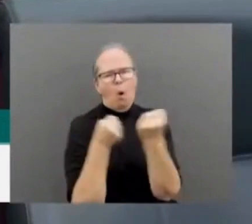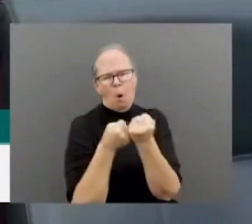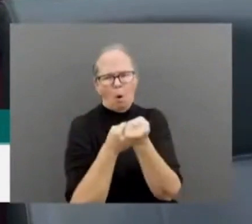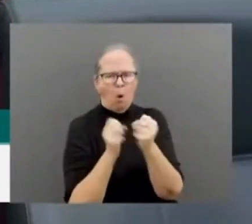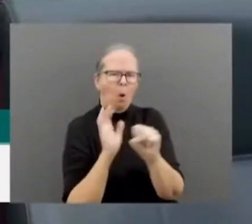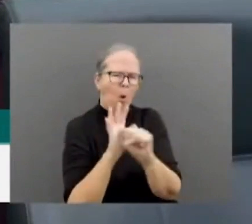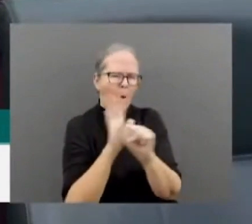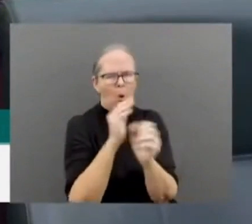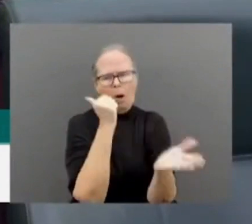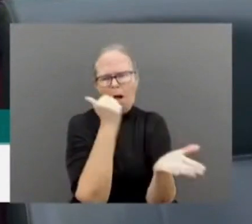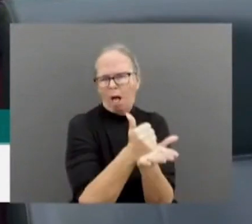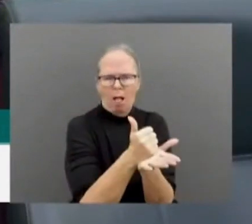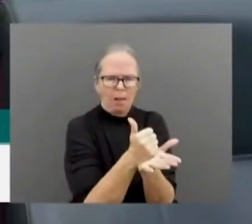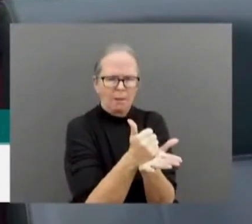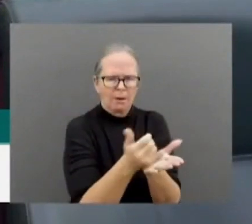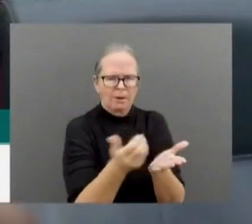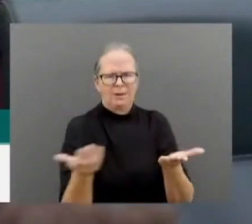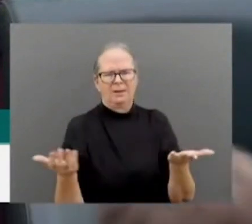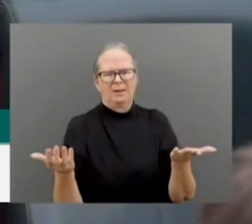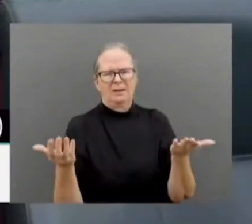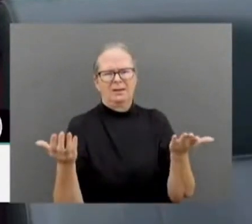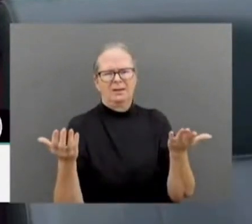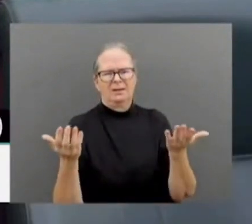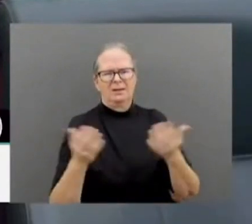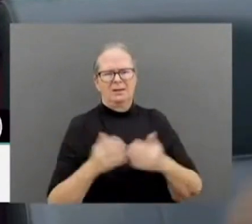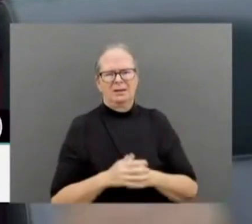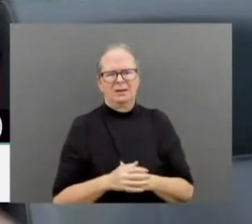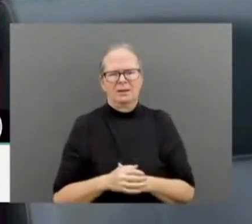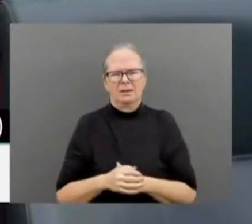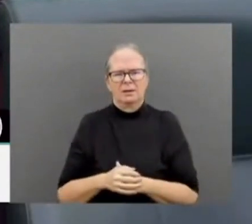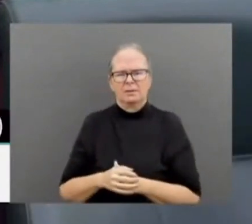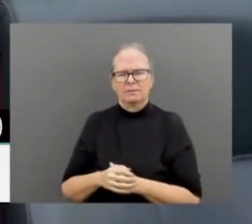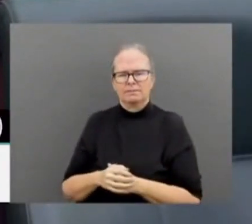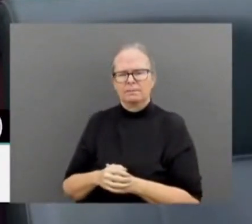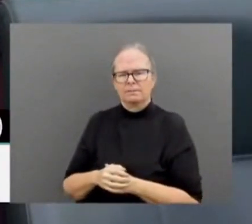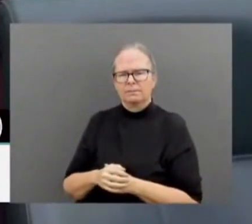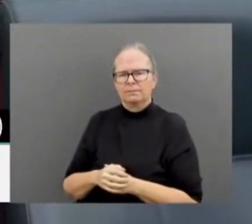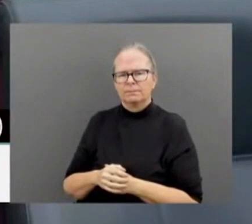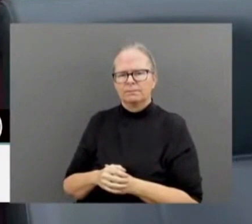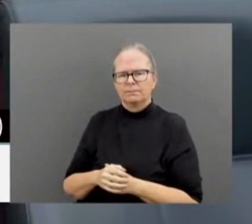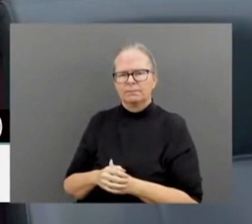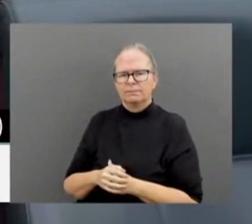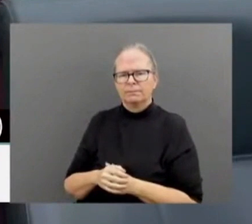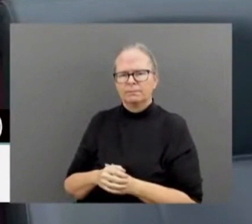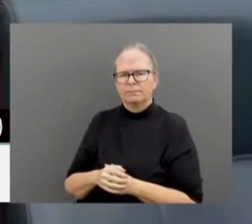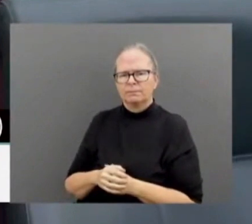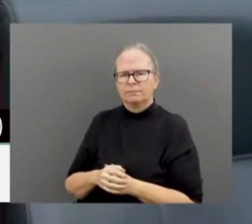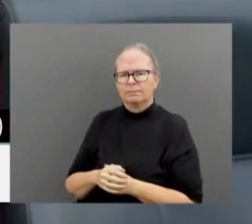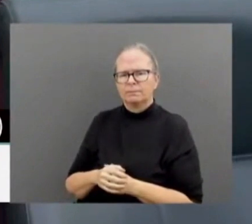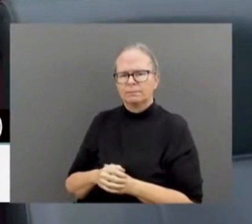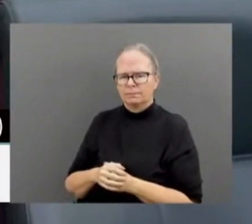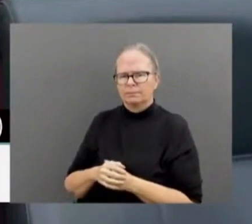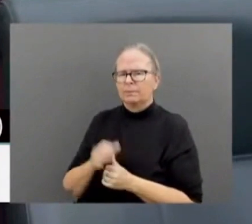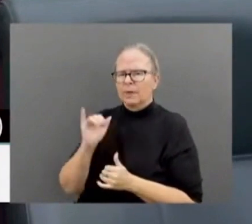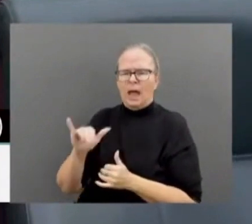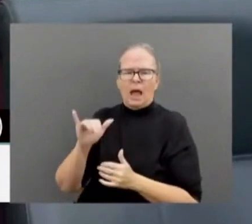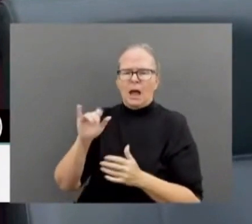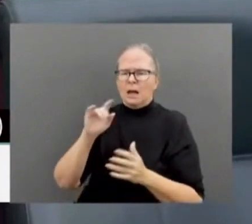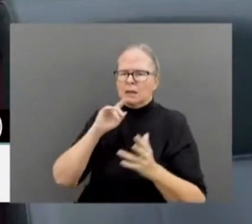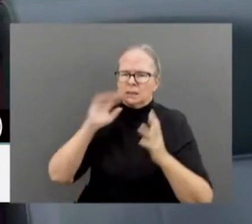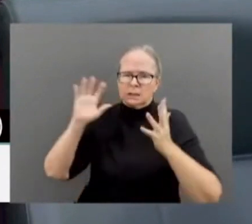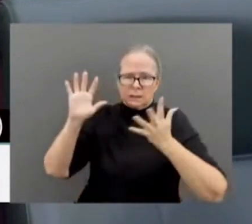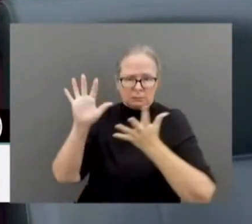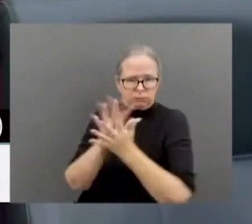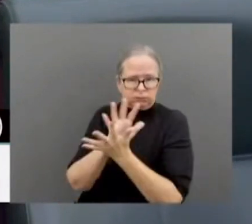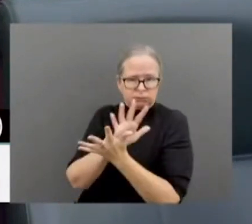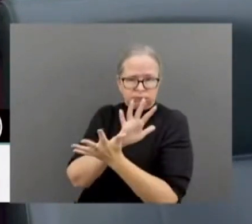Given that these projects can have catastrophic environmental impacts, contaminating watersheds, damaging crops, harming livestock, and